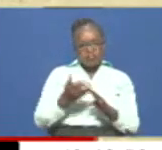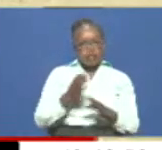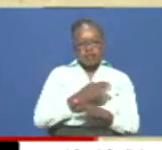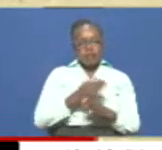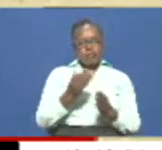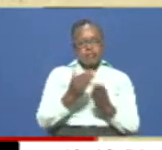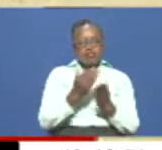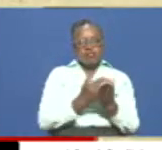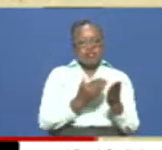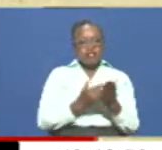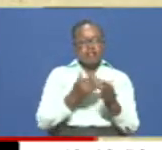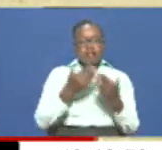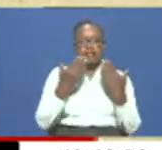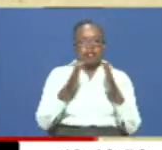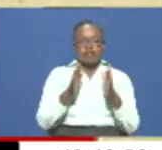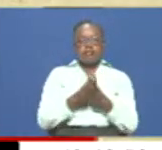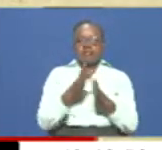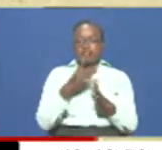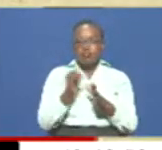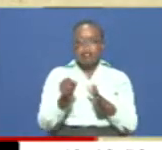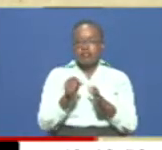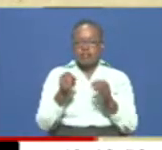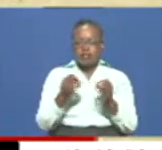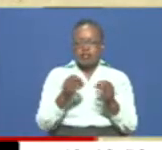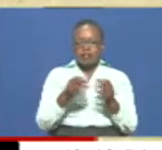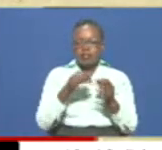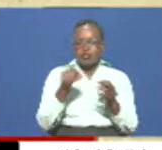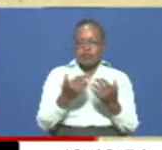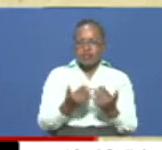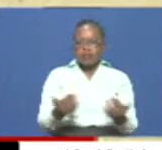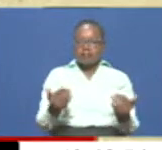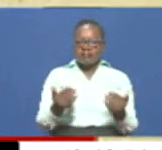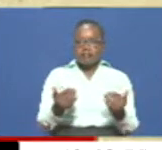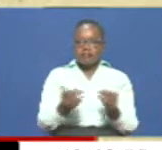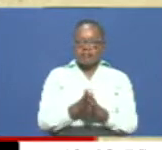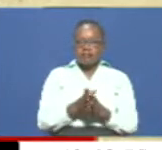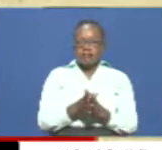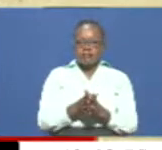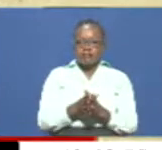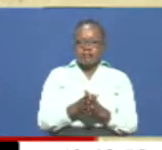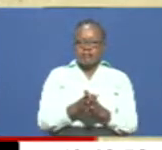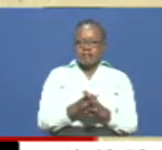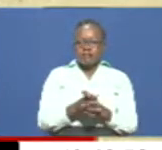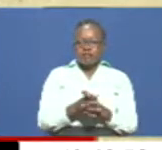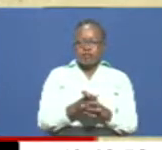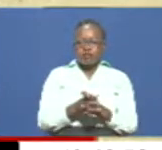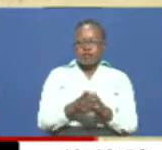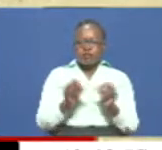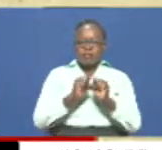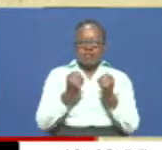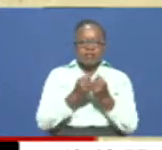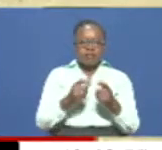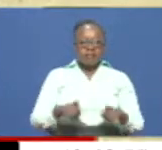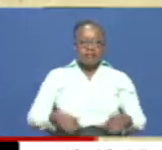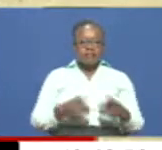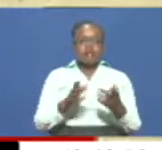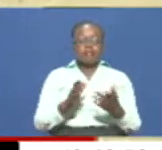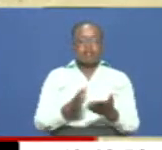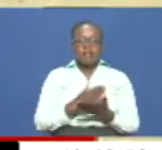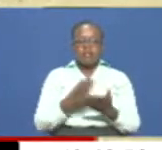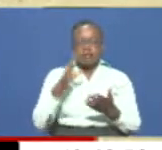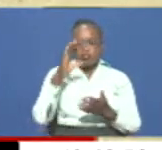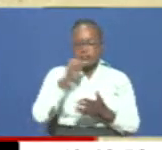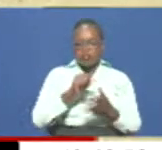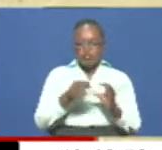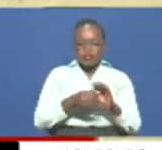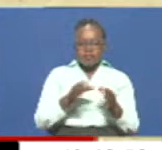programs. So we need to, there are so many other things that we need to talk to them about the social life. There's something, there's a missing link with